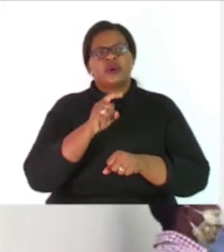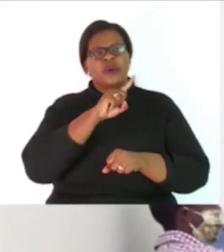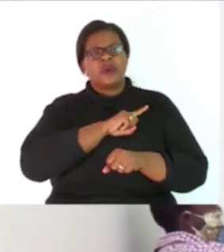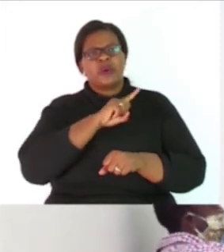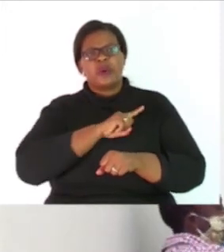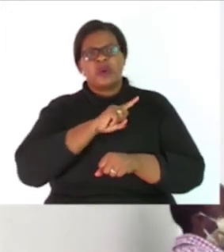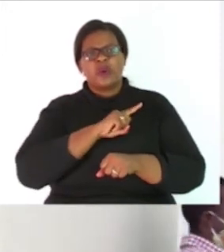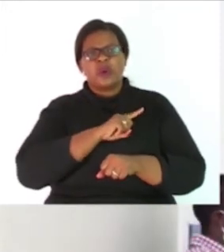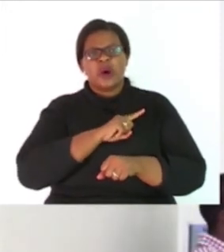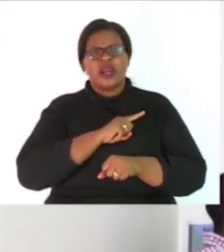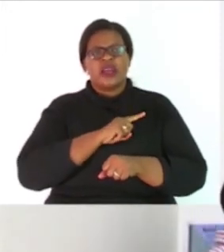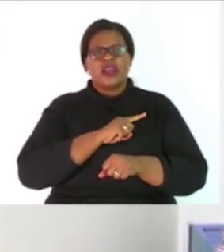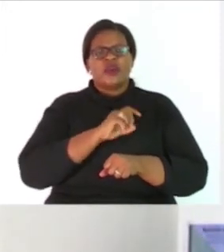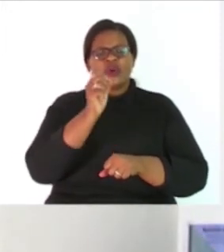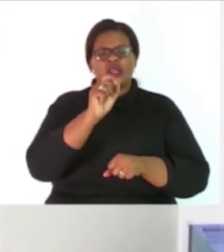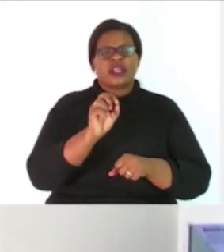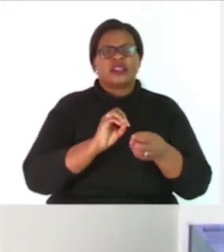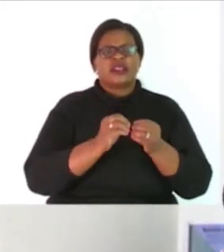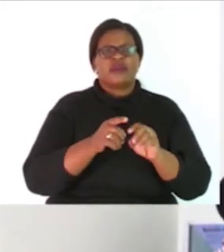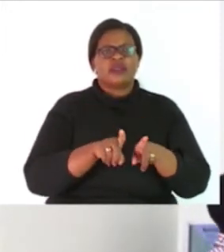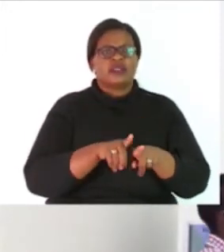I want it written out like this.